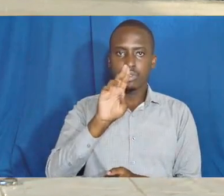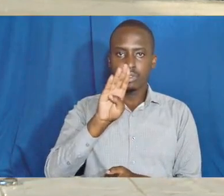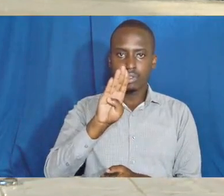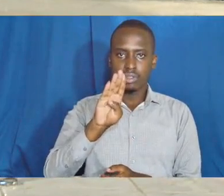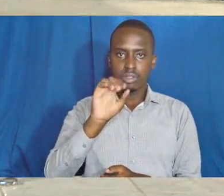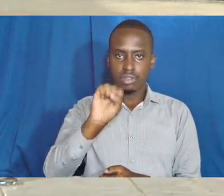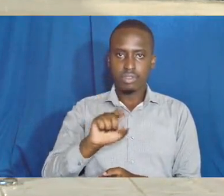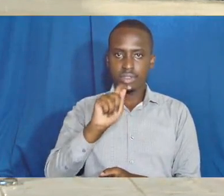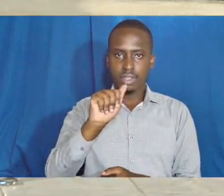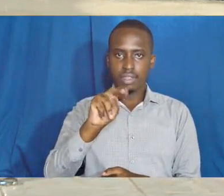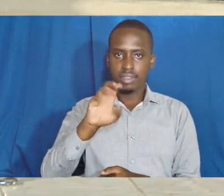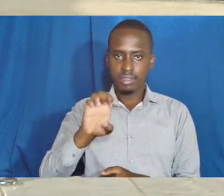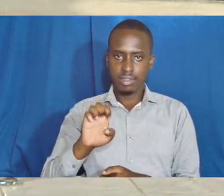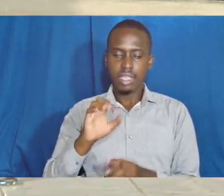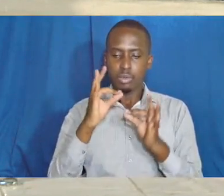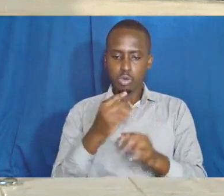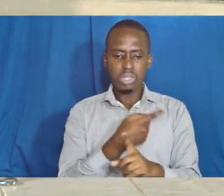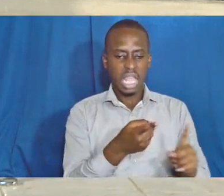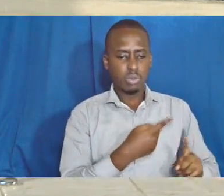or components put together.